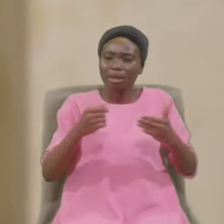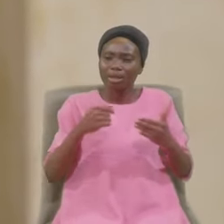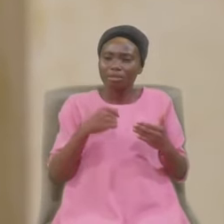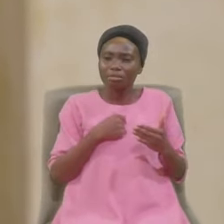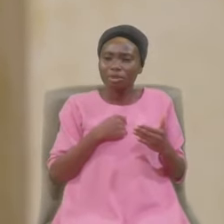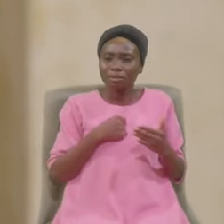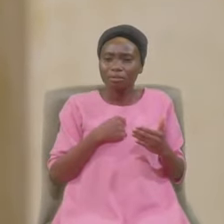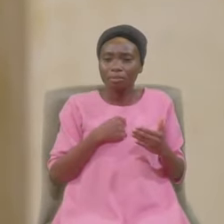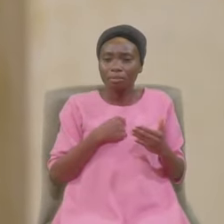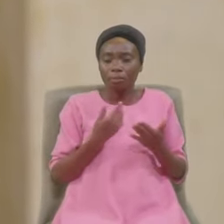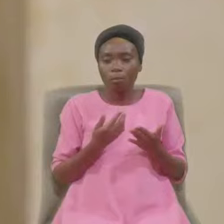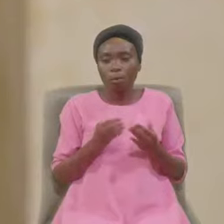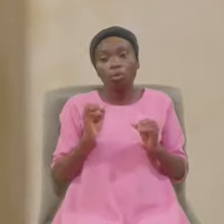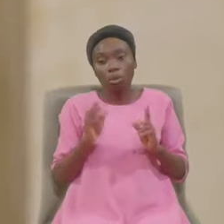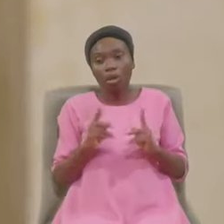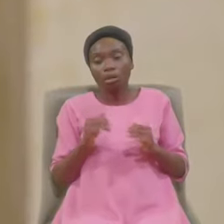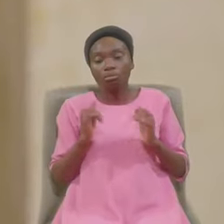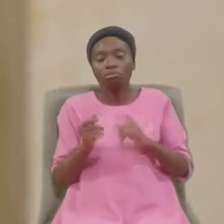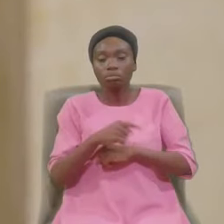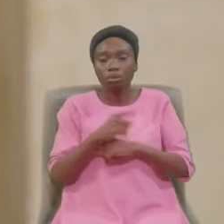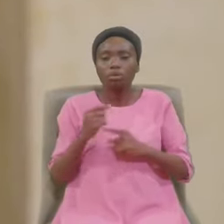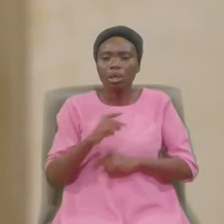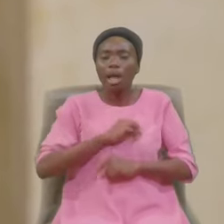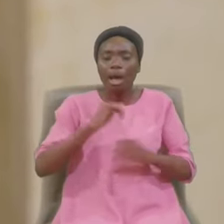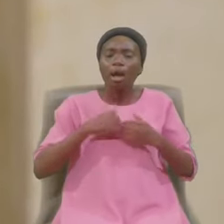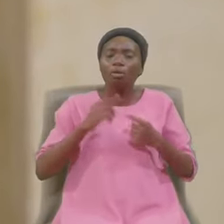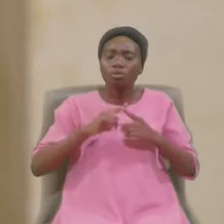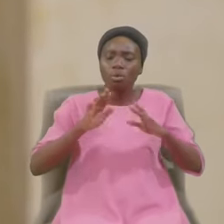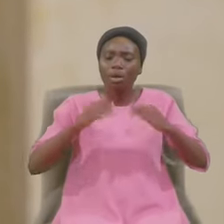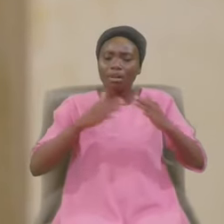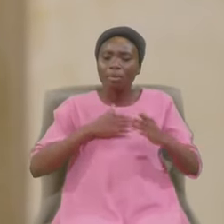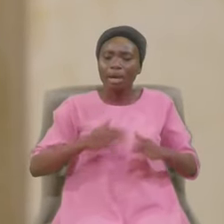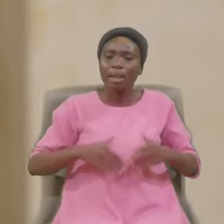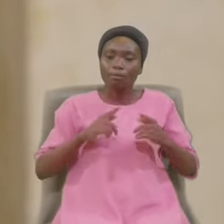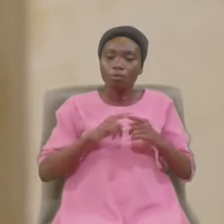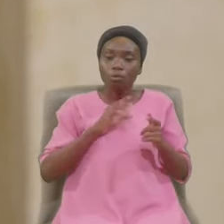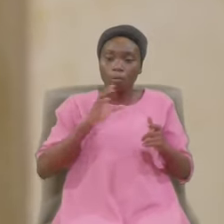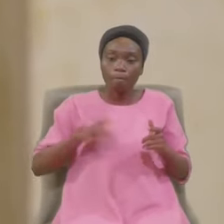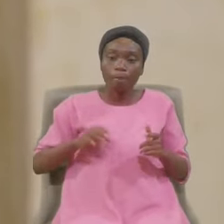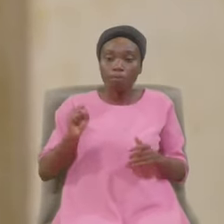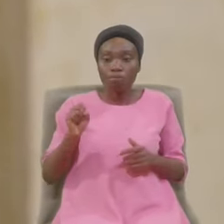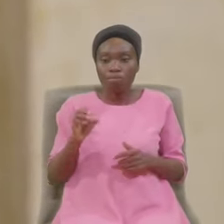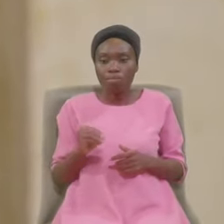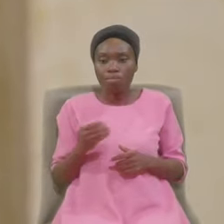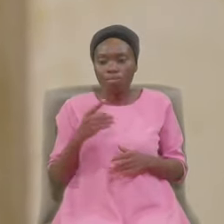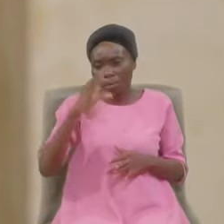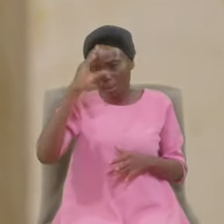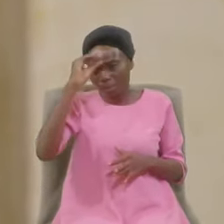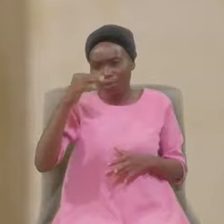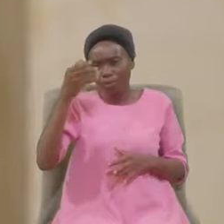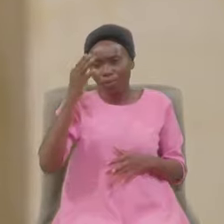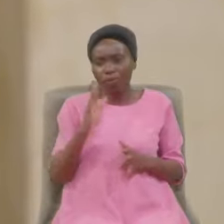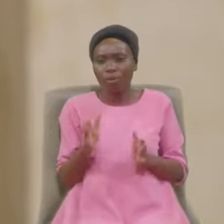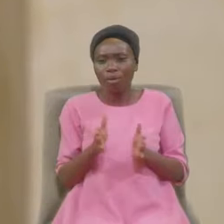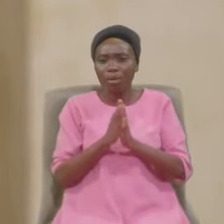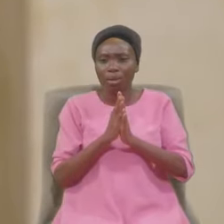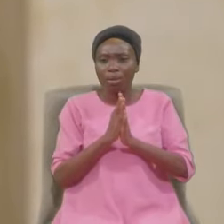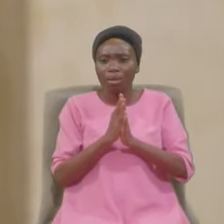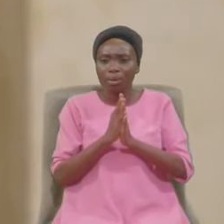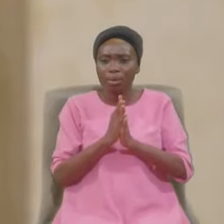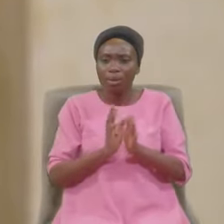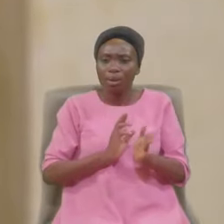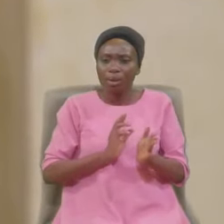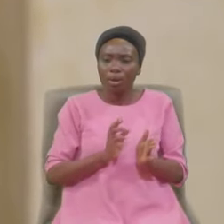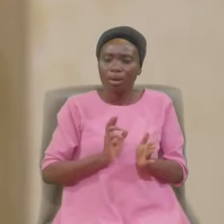the opportunity to say, okay, today, I have to give my life to Christ. So the man of God asked us